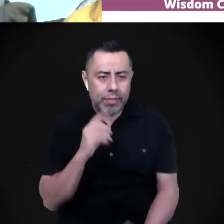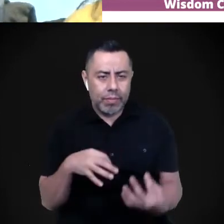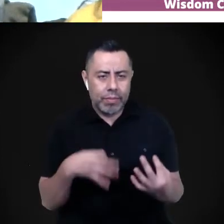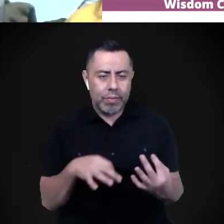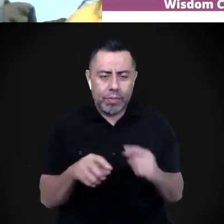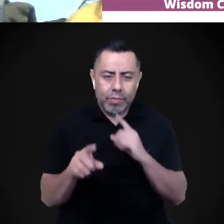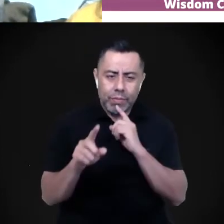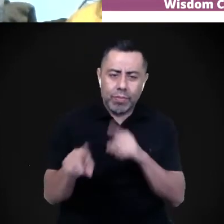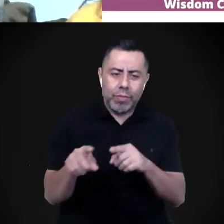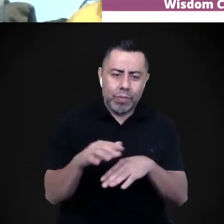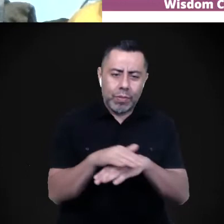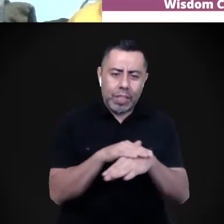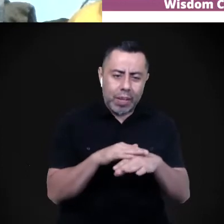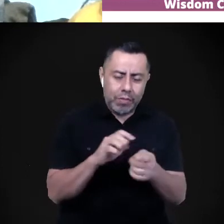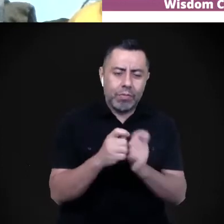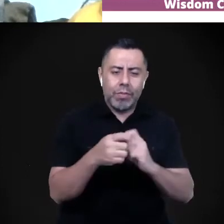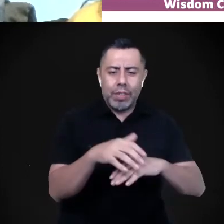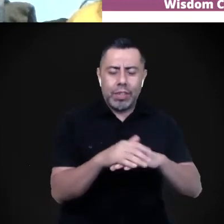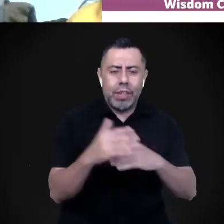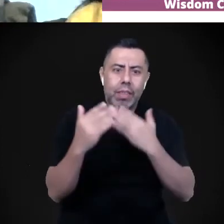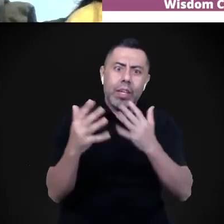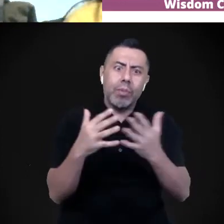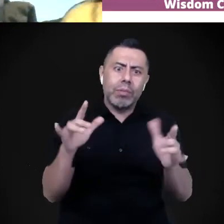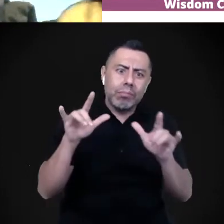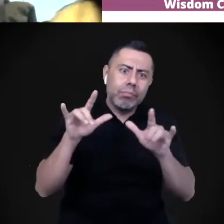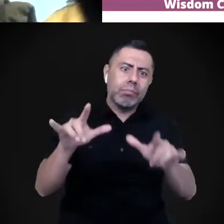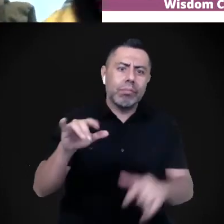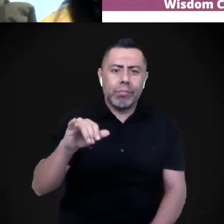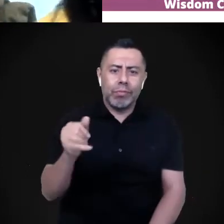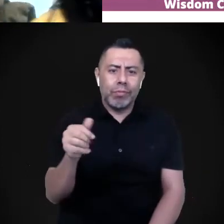Thank you very much. I love you very much, Jane Baloo. Lynn Dean.